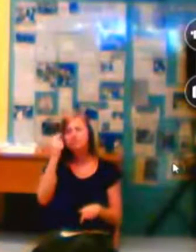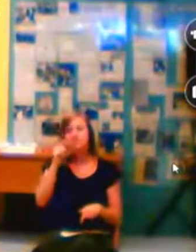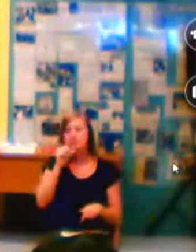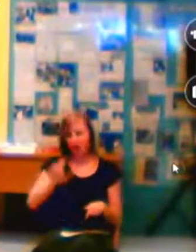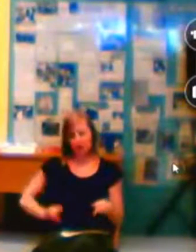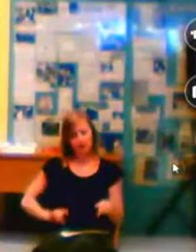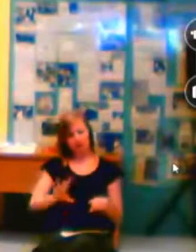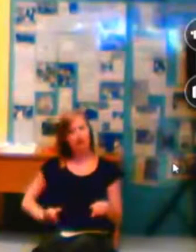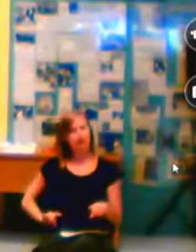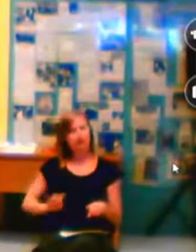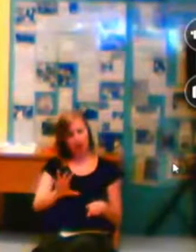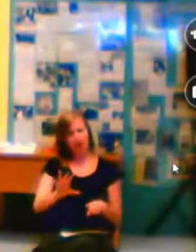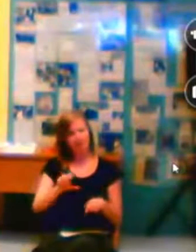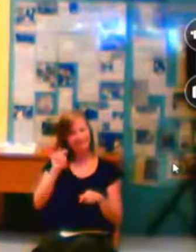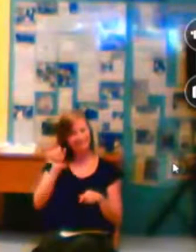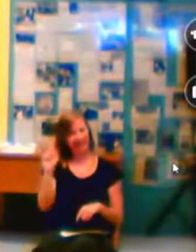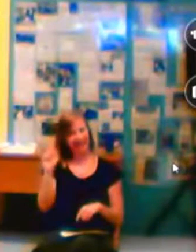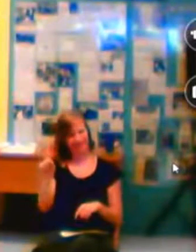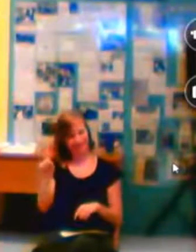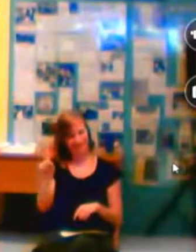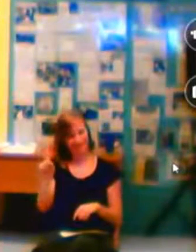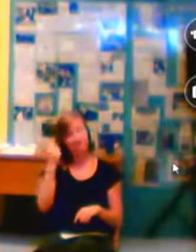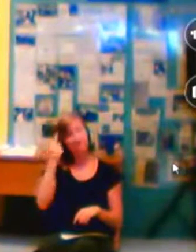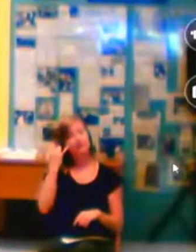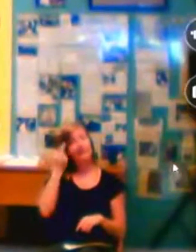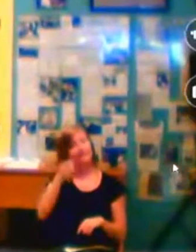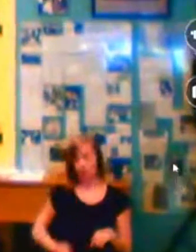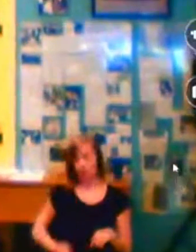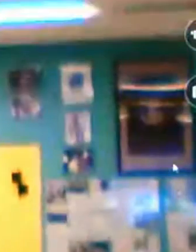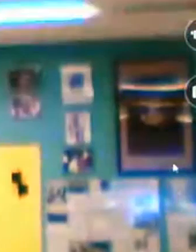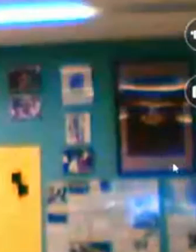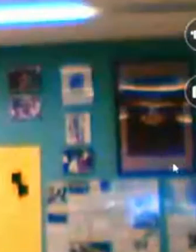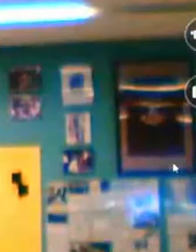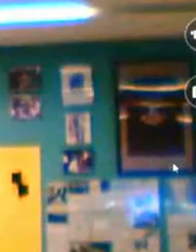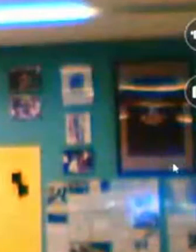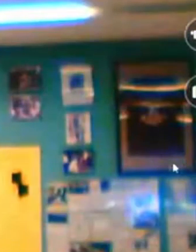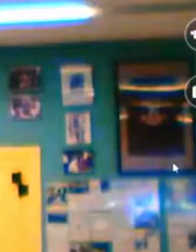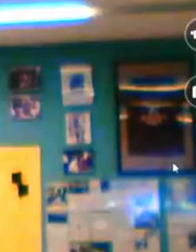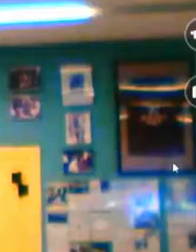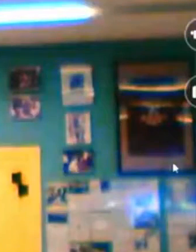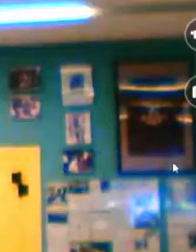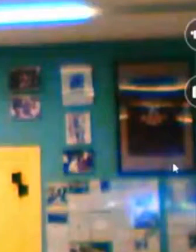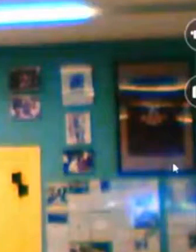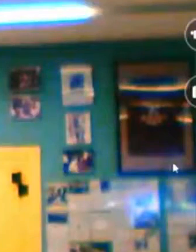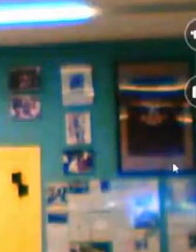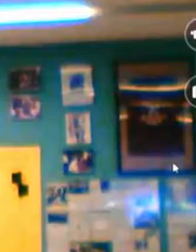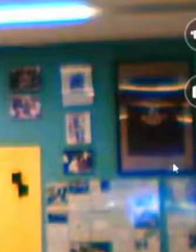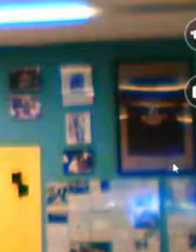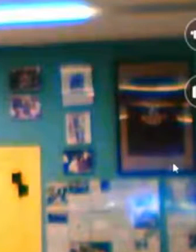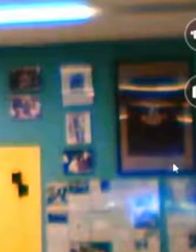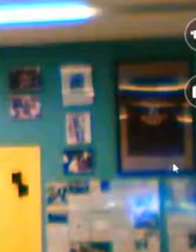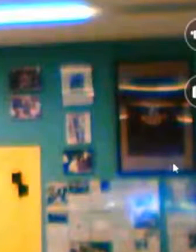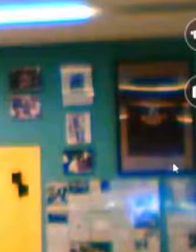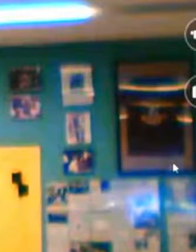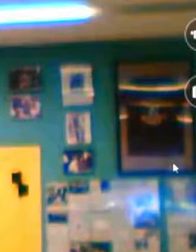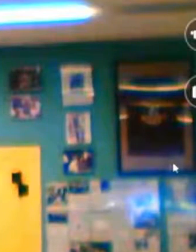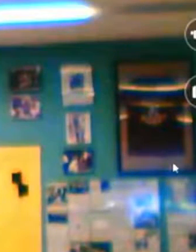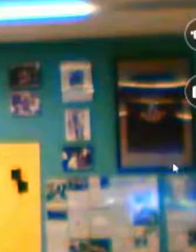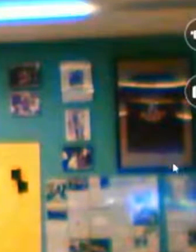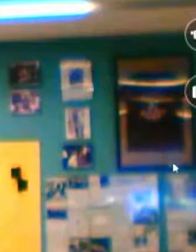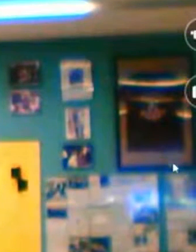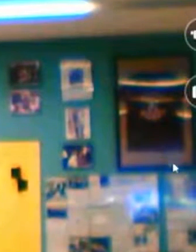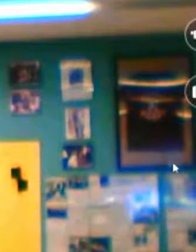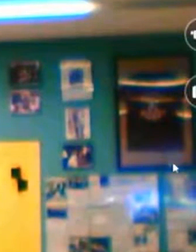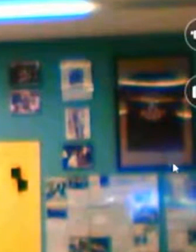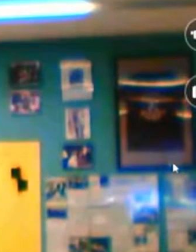that person will work for that wage or not. To pay for it, it imposes taxes. These aren't premiums, these